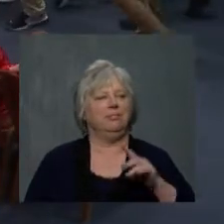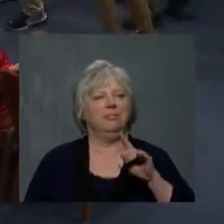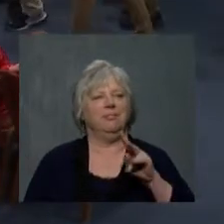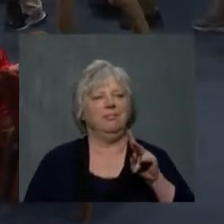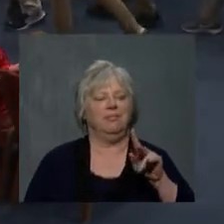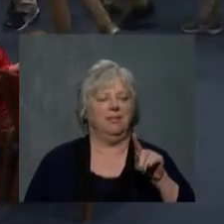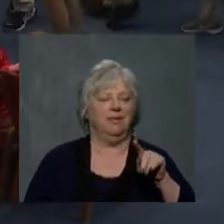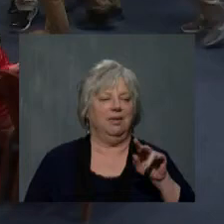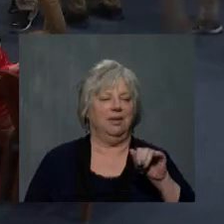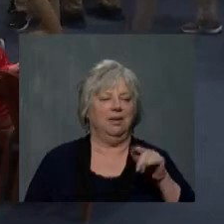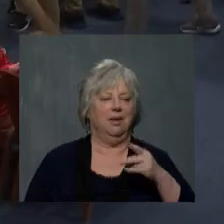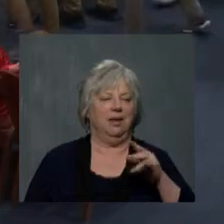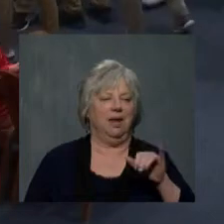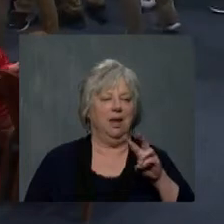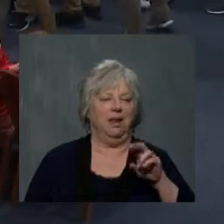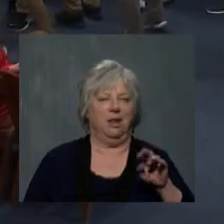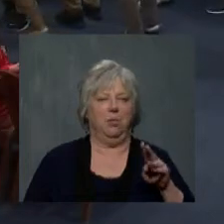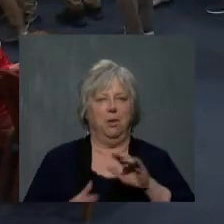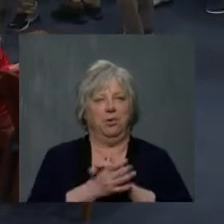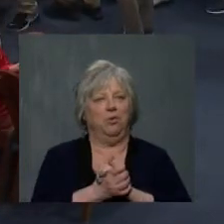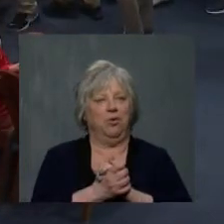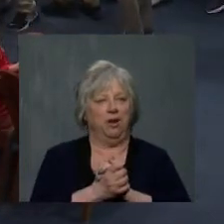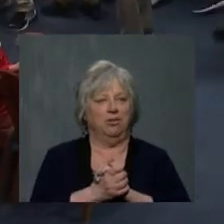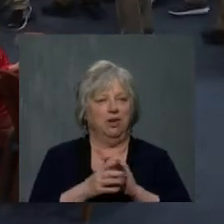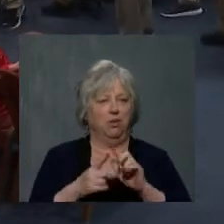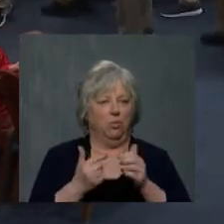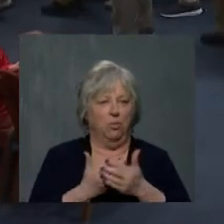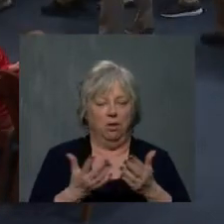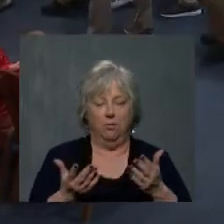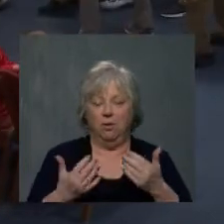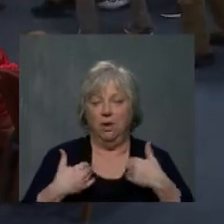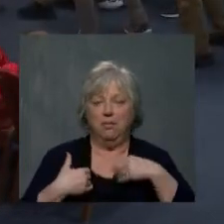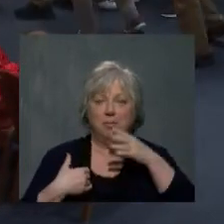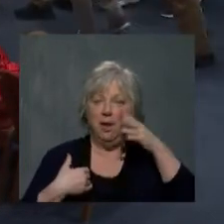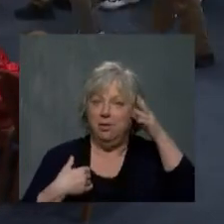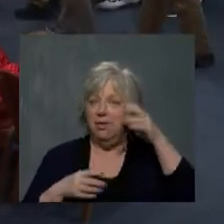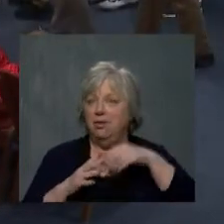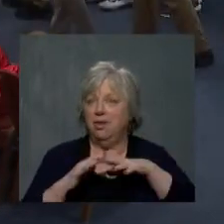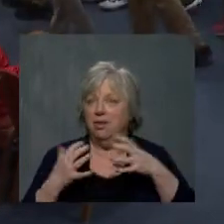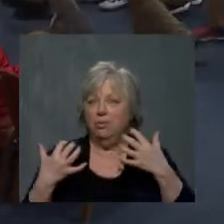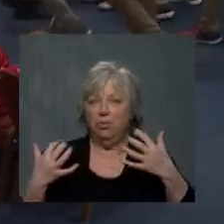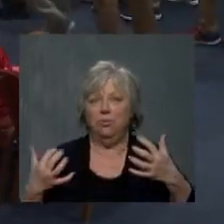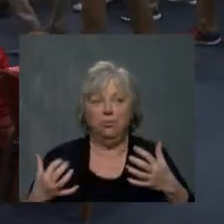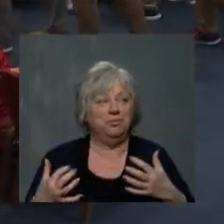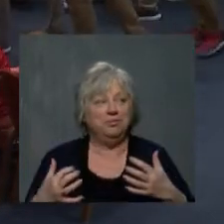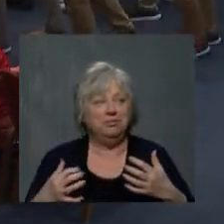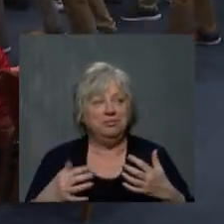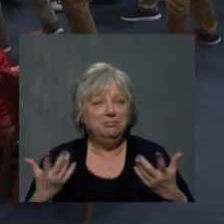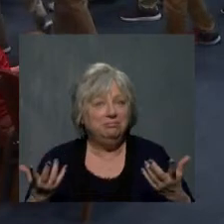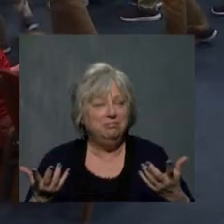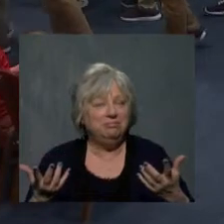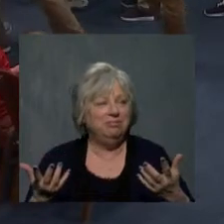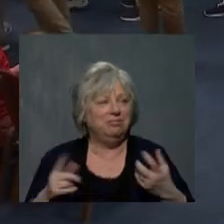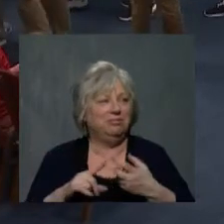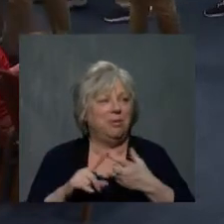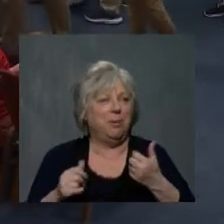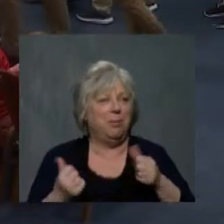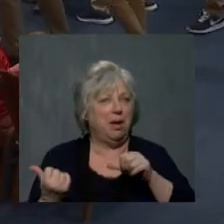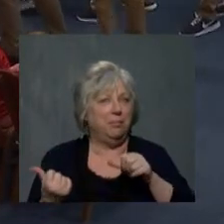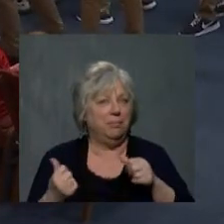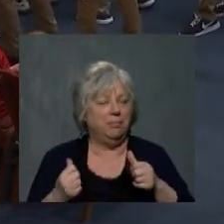Congratulations to you all. Do we have any parents in the room from the